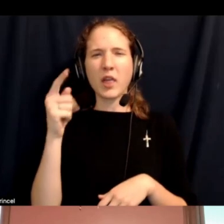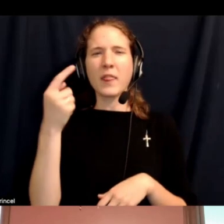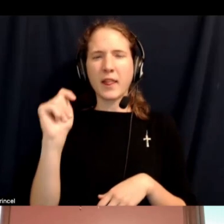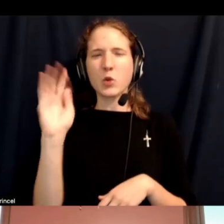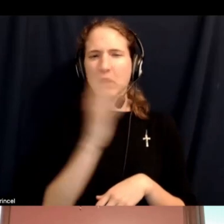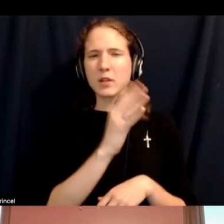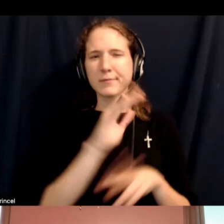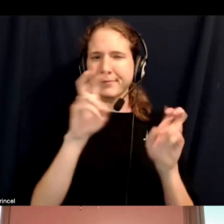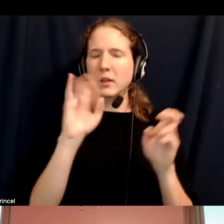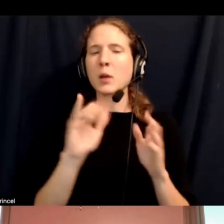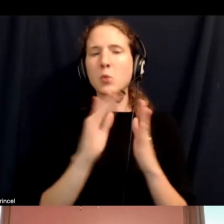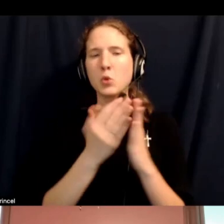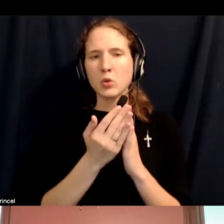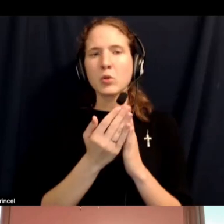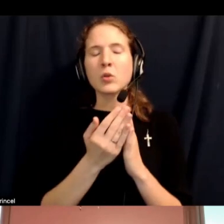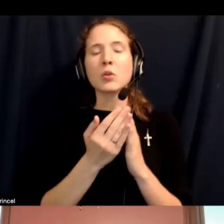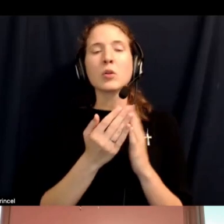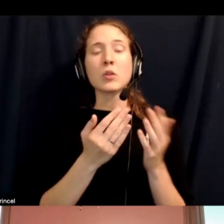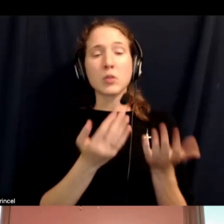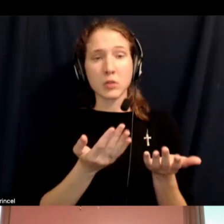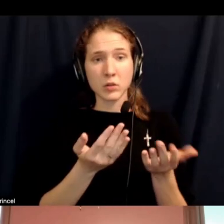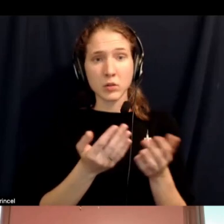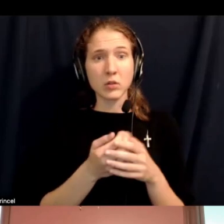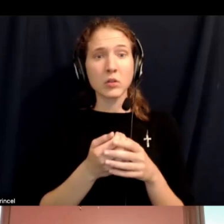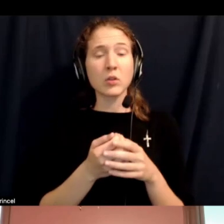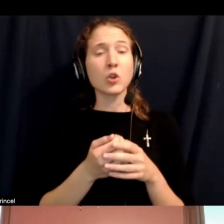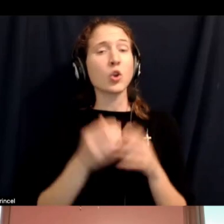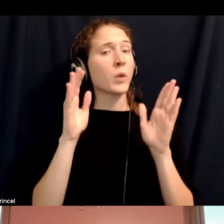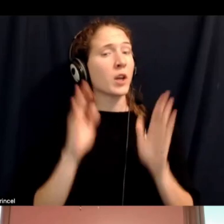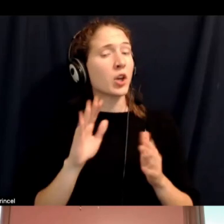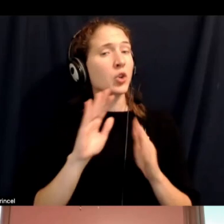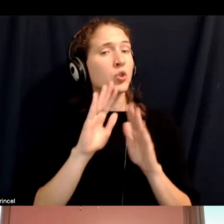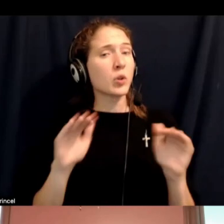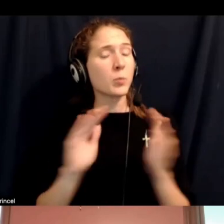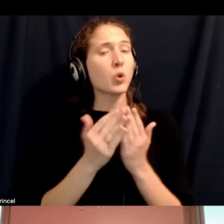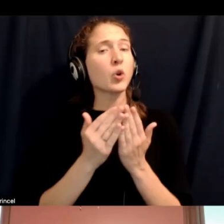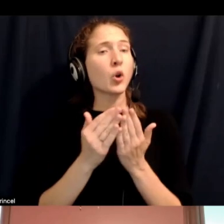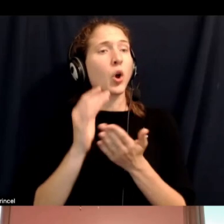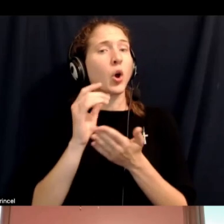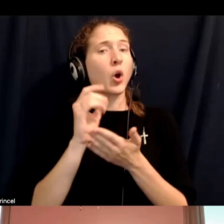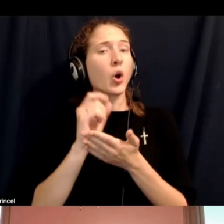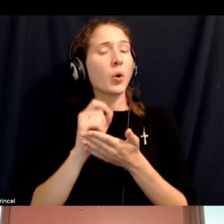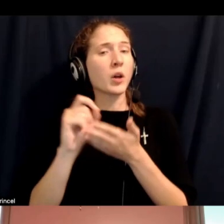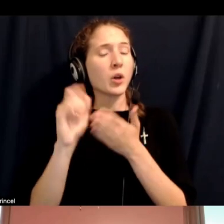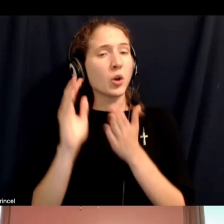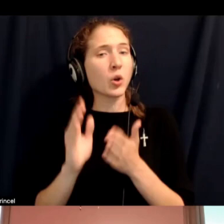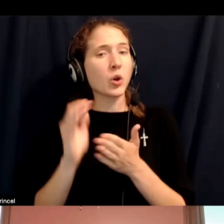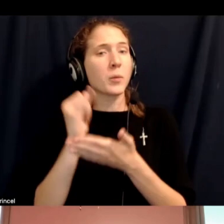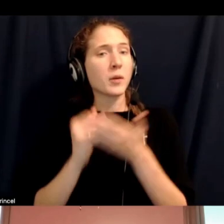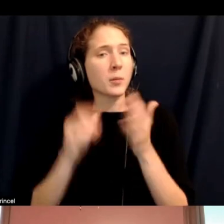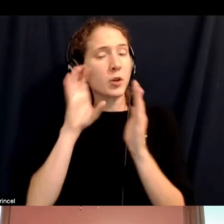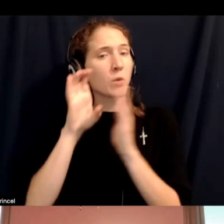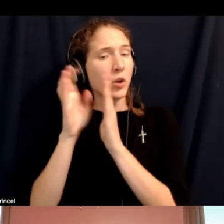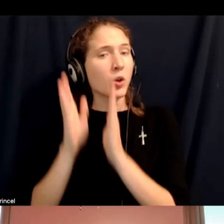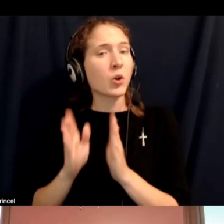novel, the great children's book artist and illustrator whom she has worked for decades has died